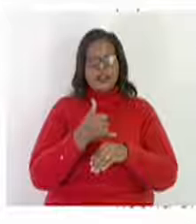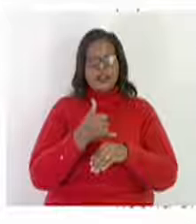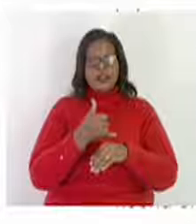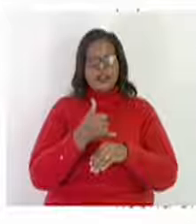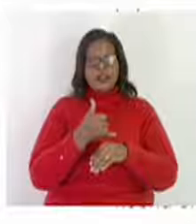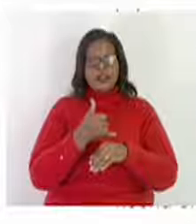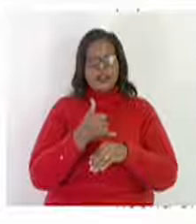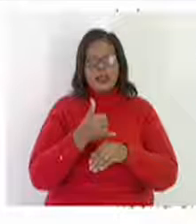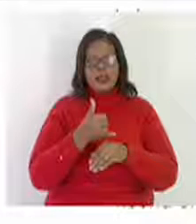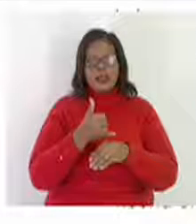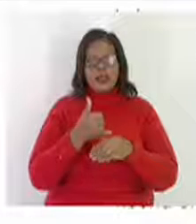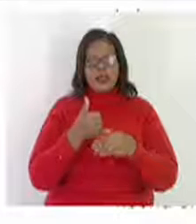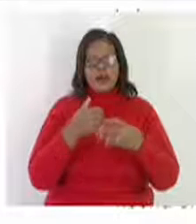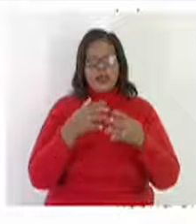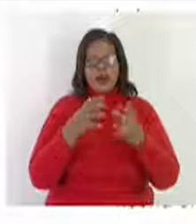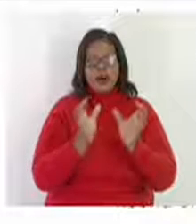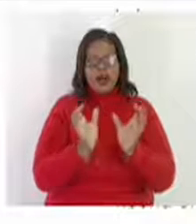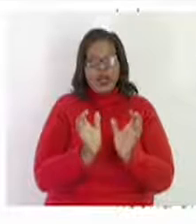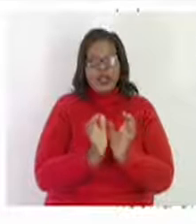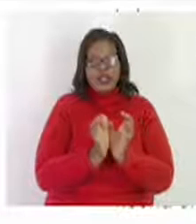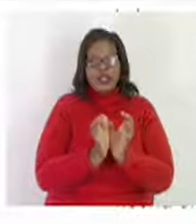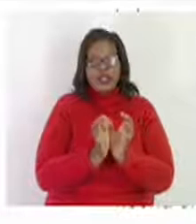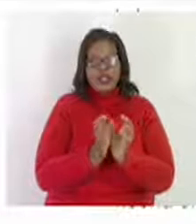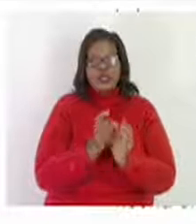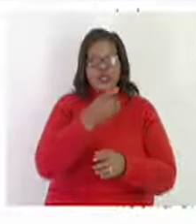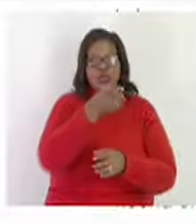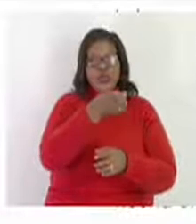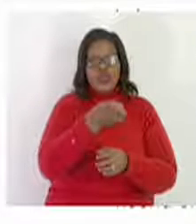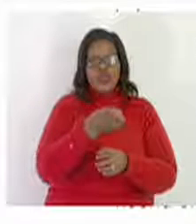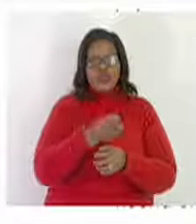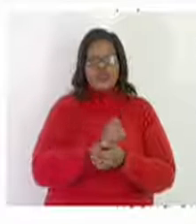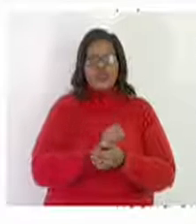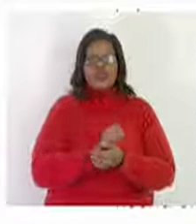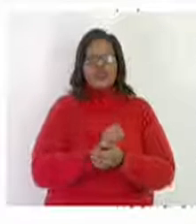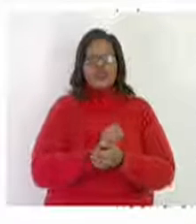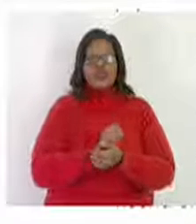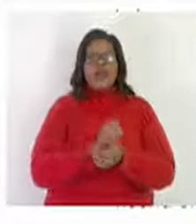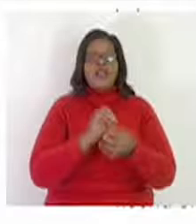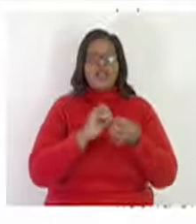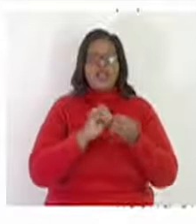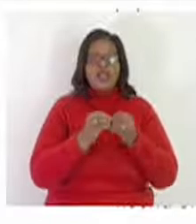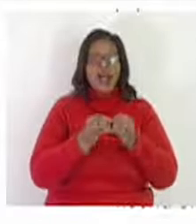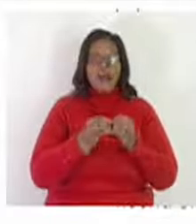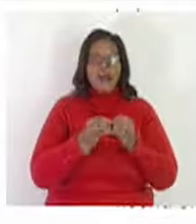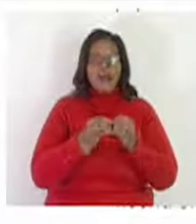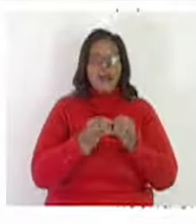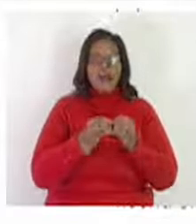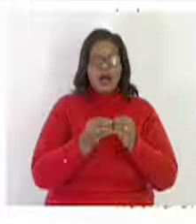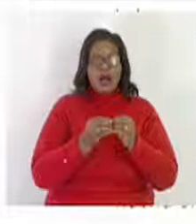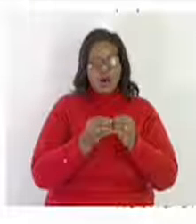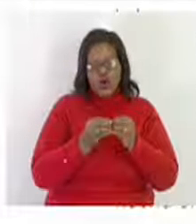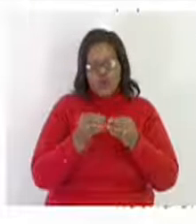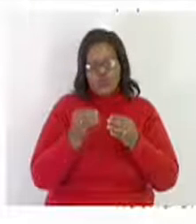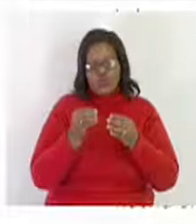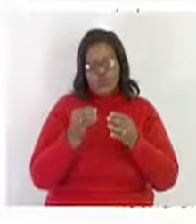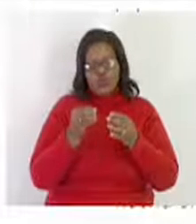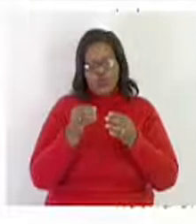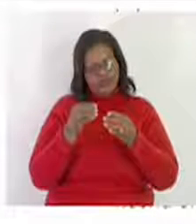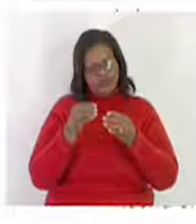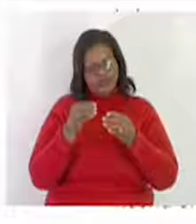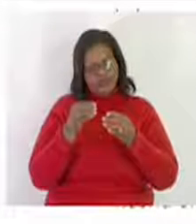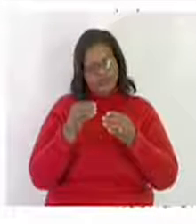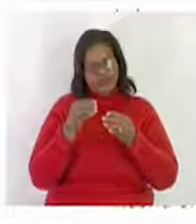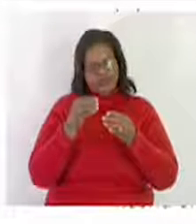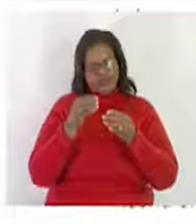1,000. The number on your right-hand side of the bracket will